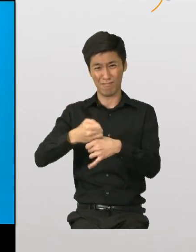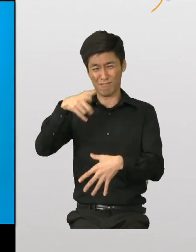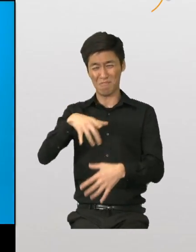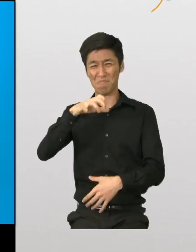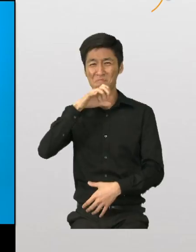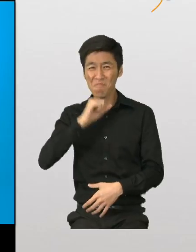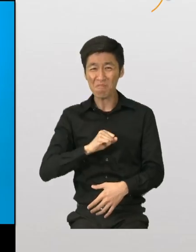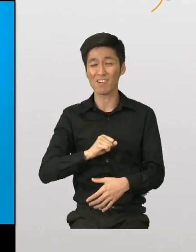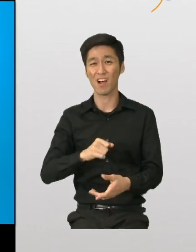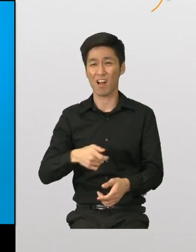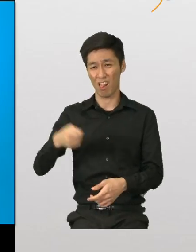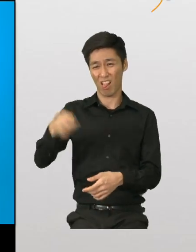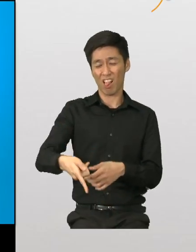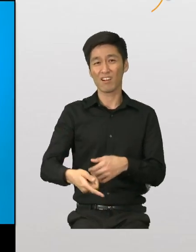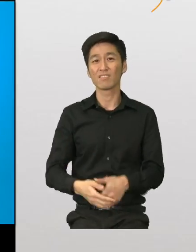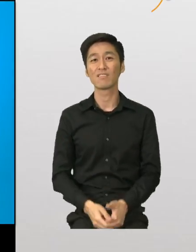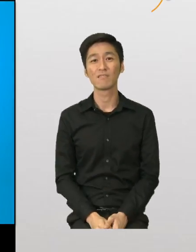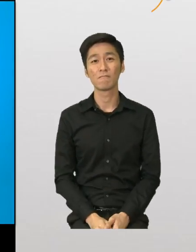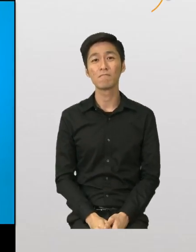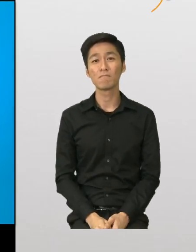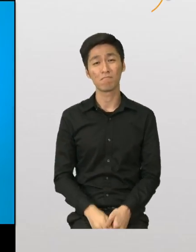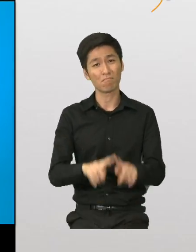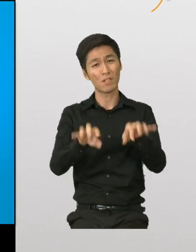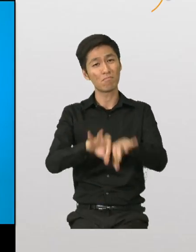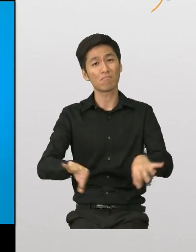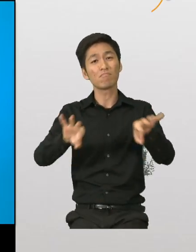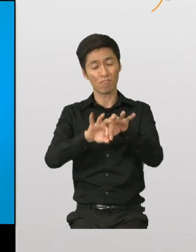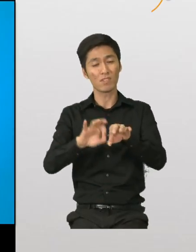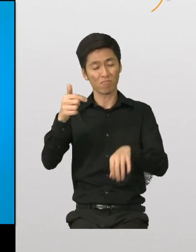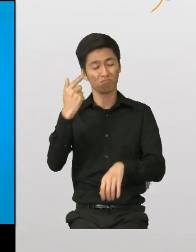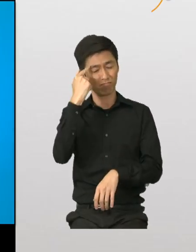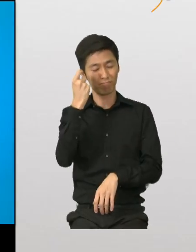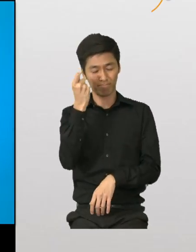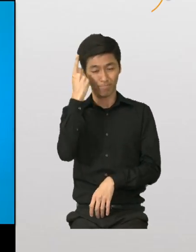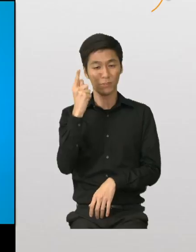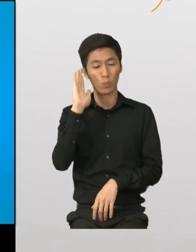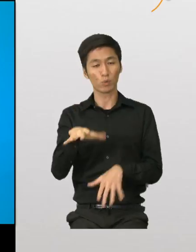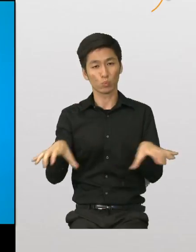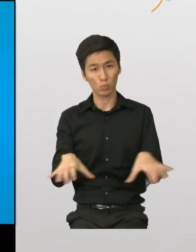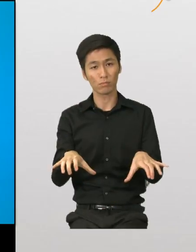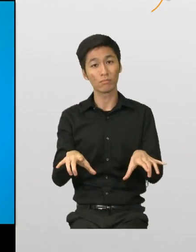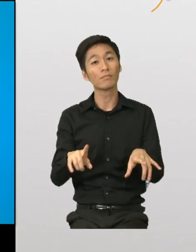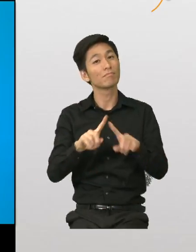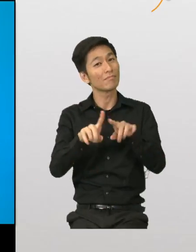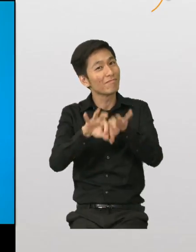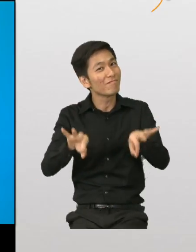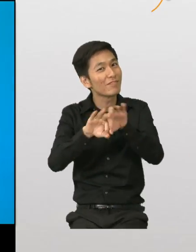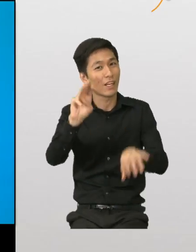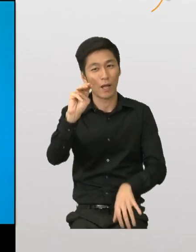by then. But it is well justified, and we'll do it so long as MOF has the money.